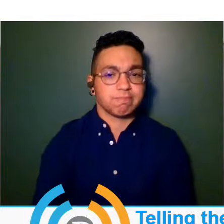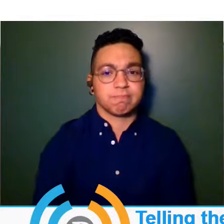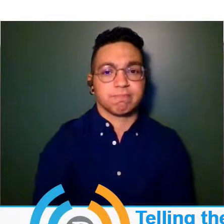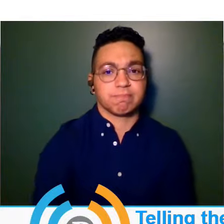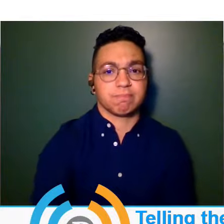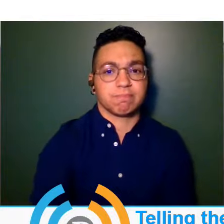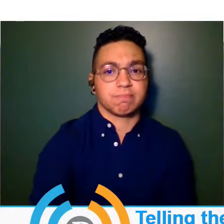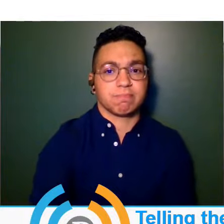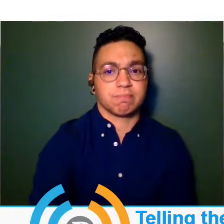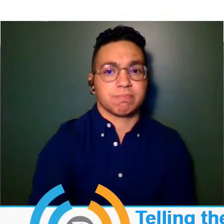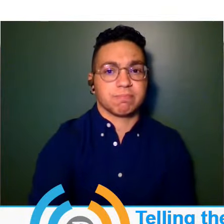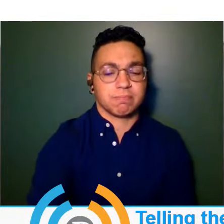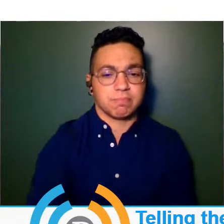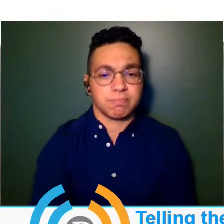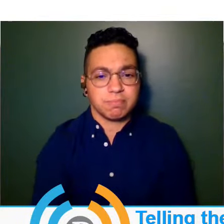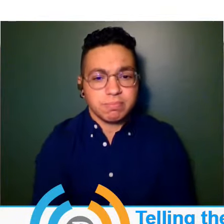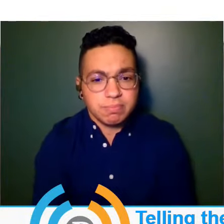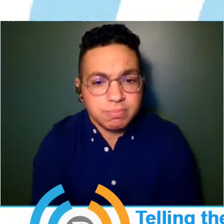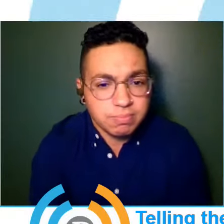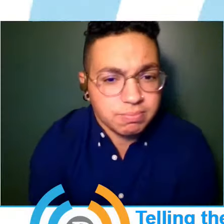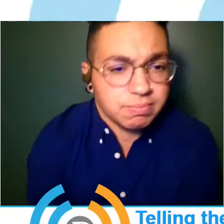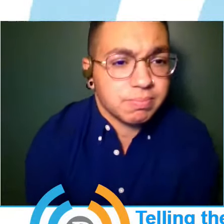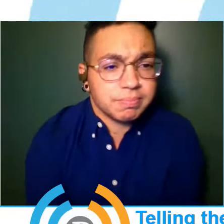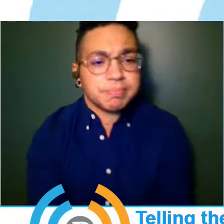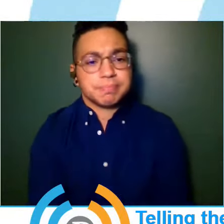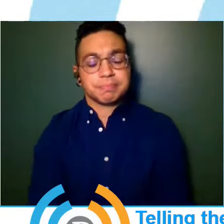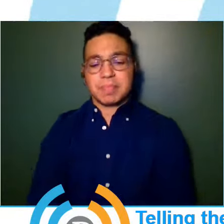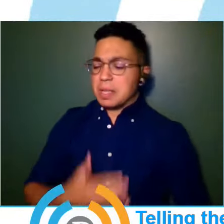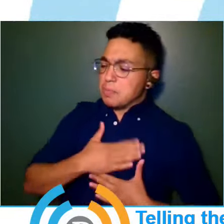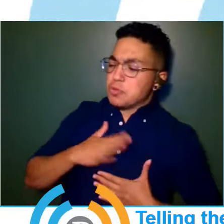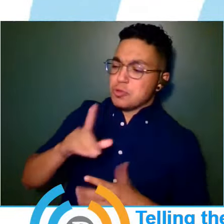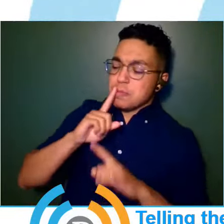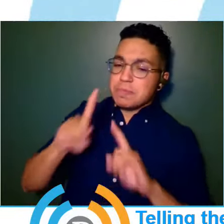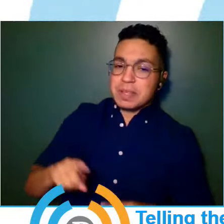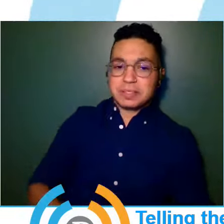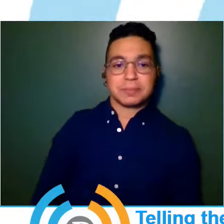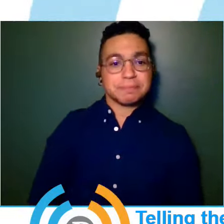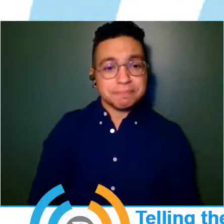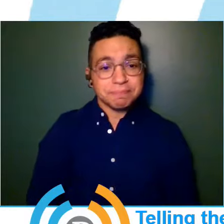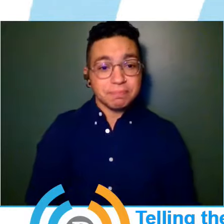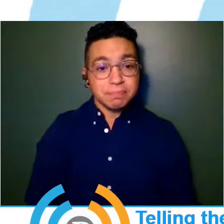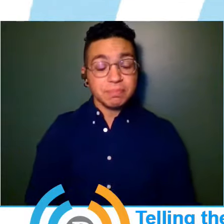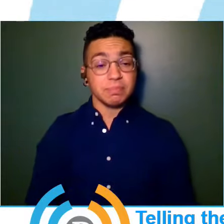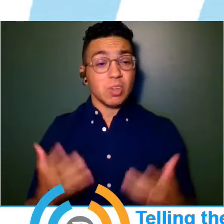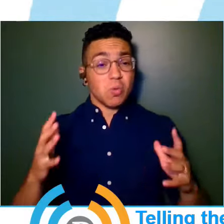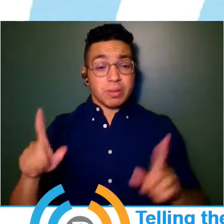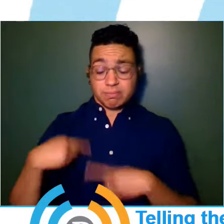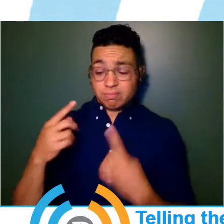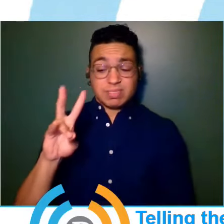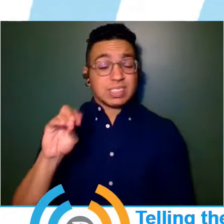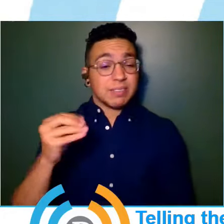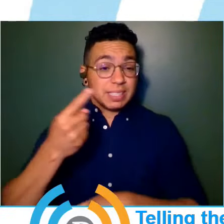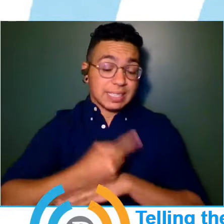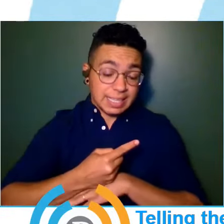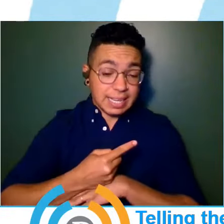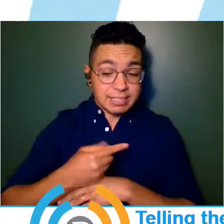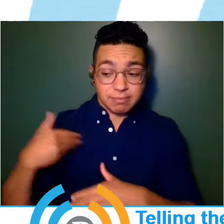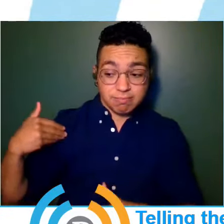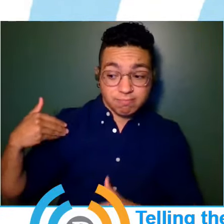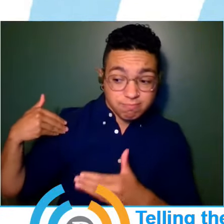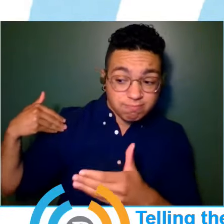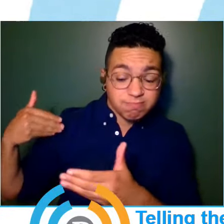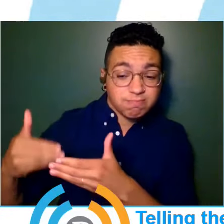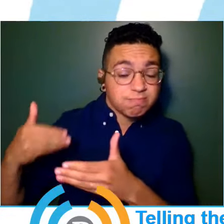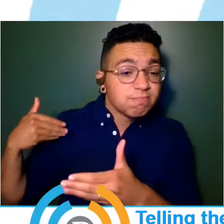Really appreciate that. Already, after 70 days, or over the course of these 70 days,